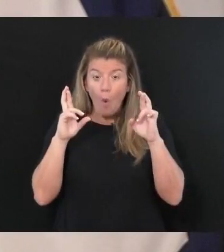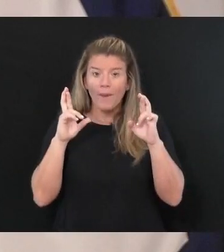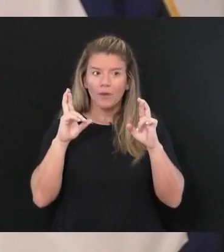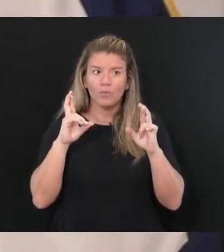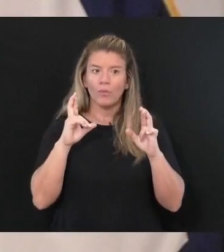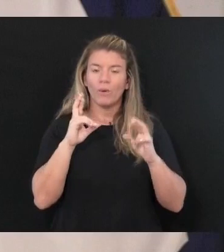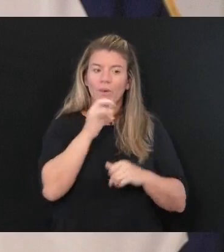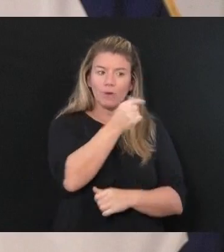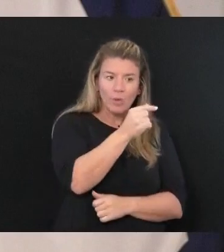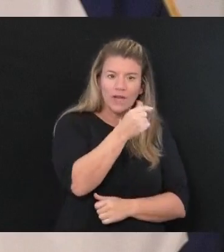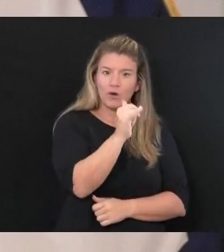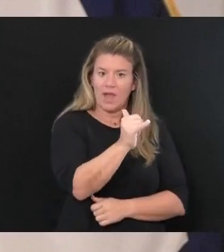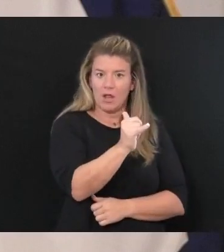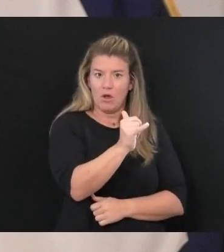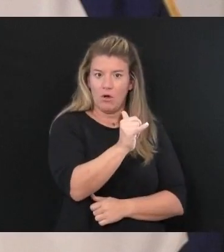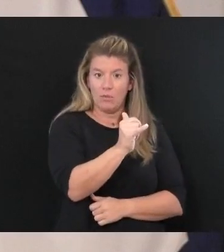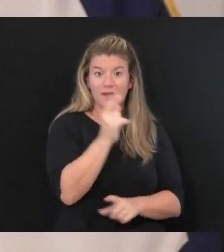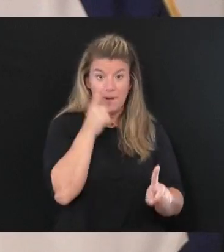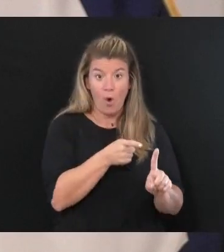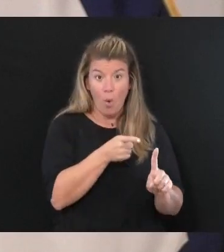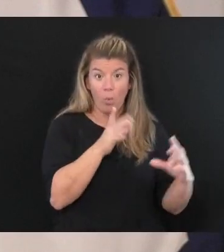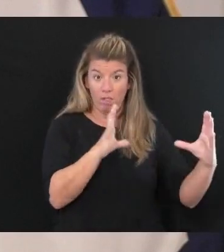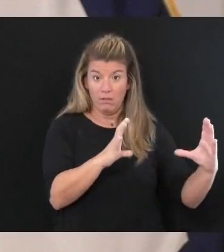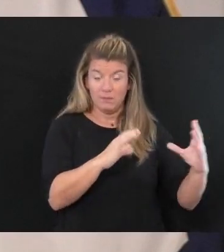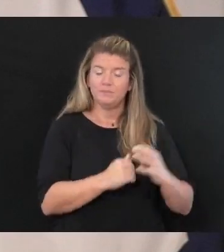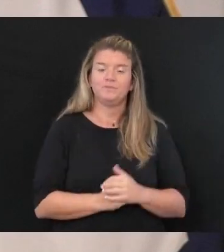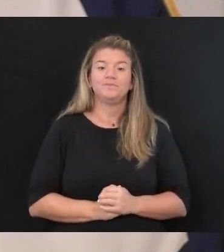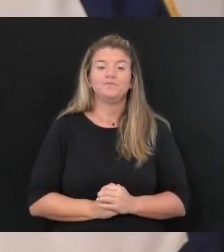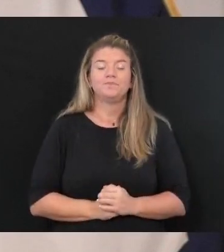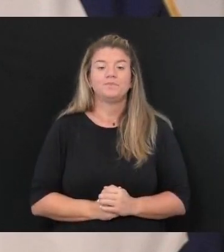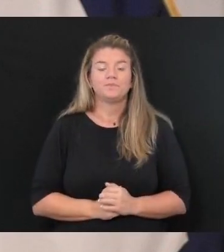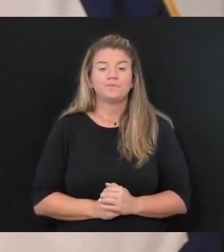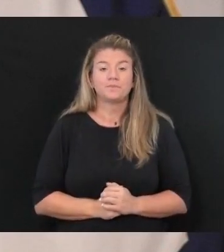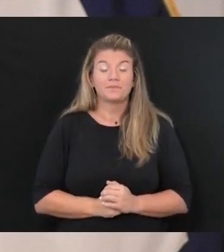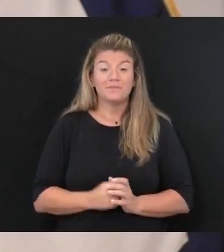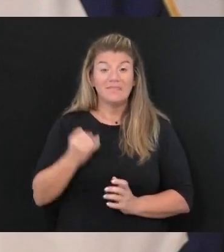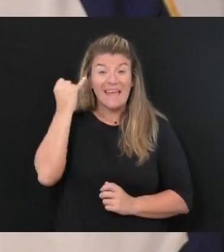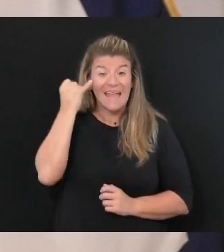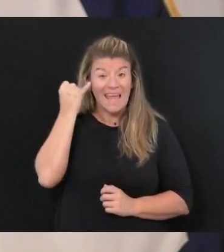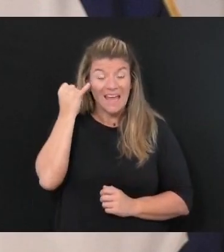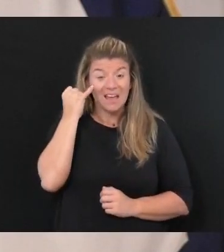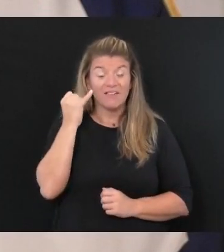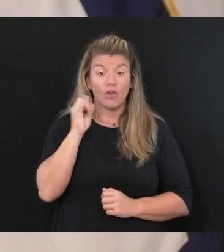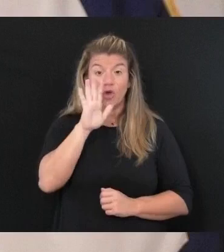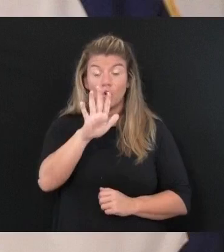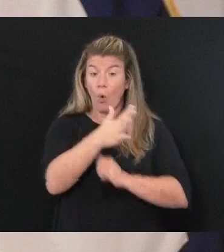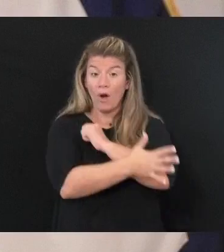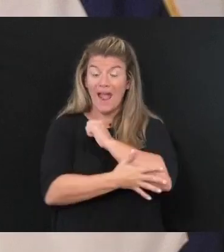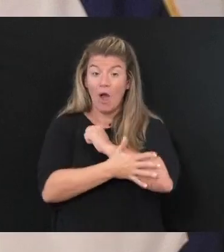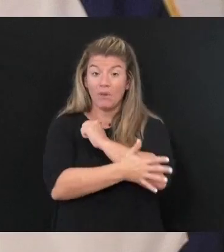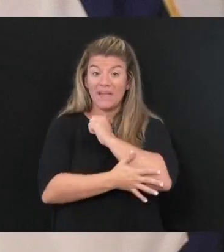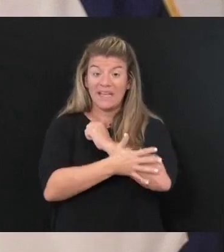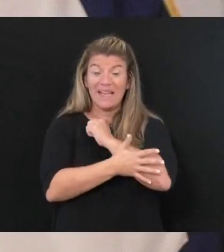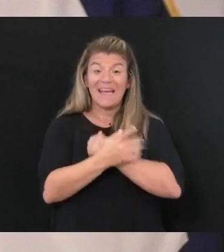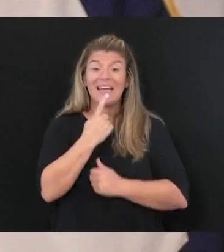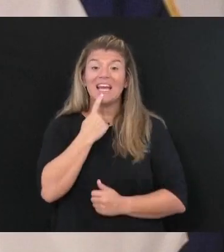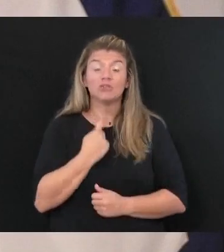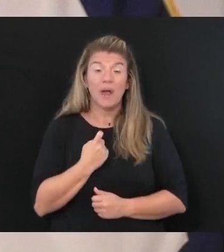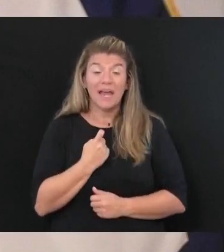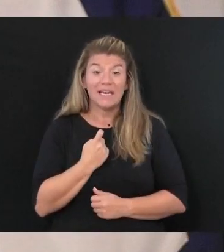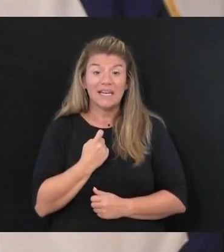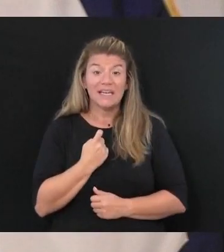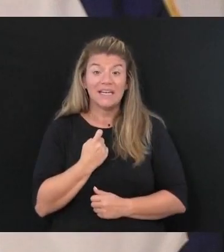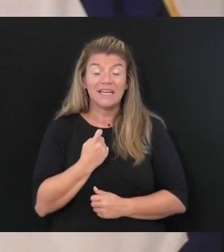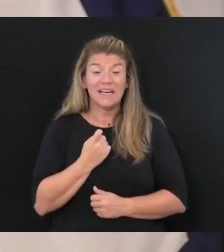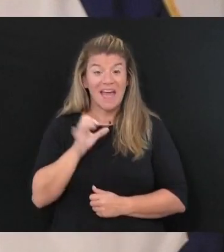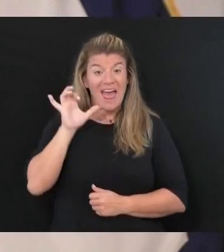the way back to the green. Now, if we go red in any county, that county